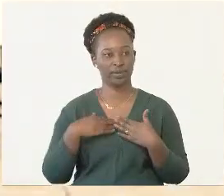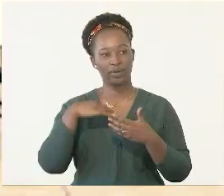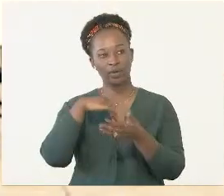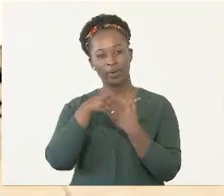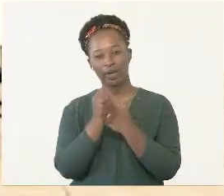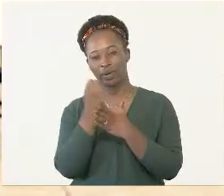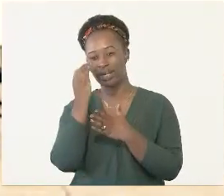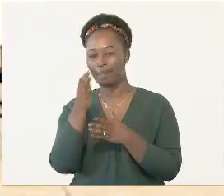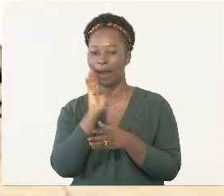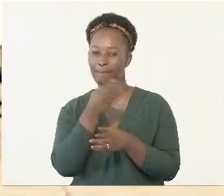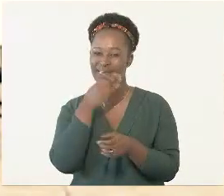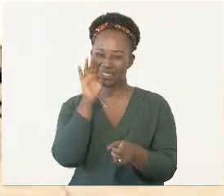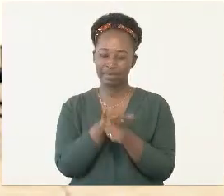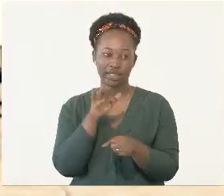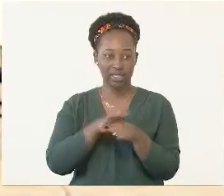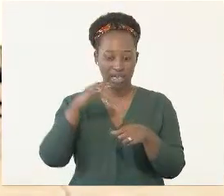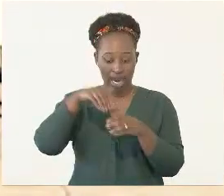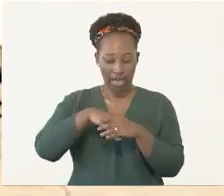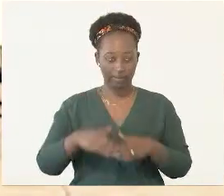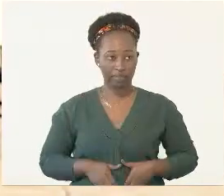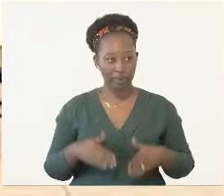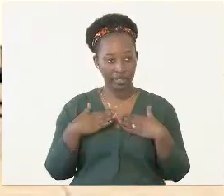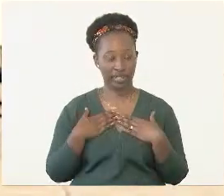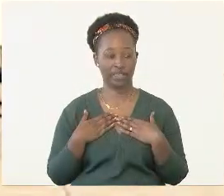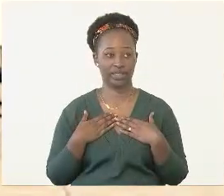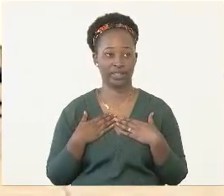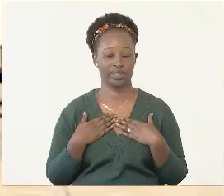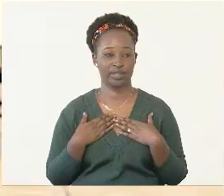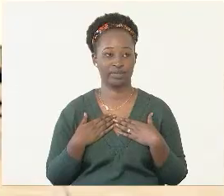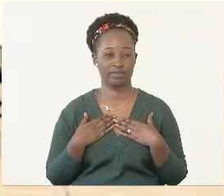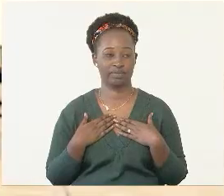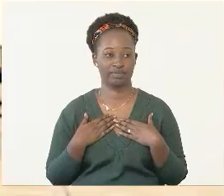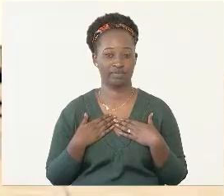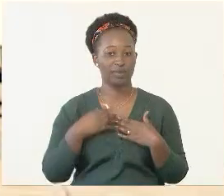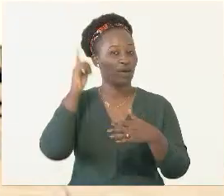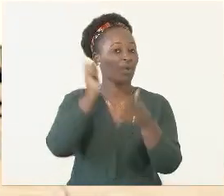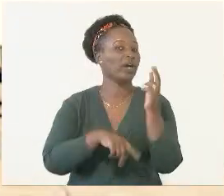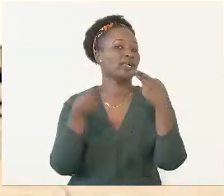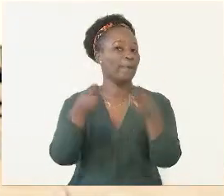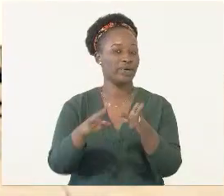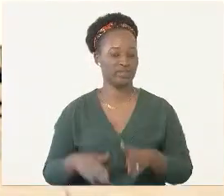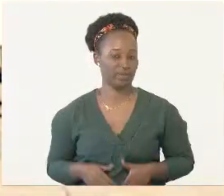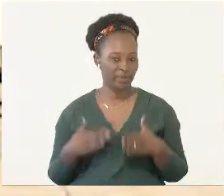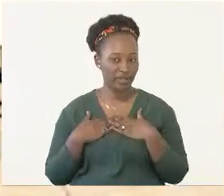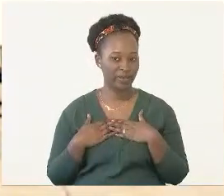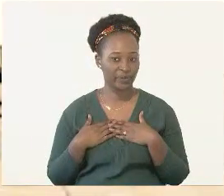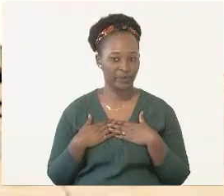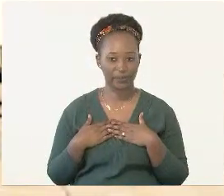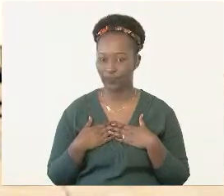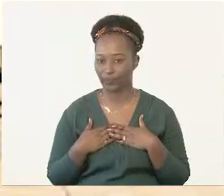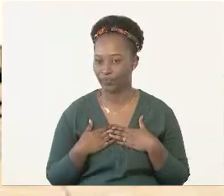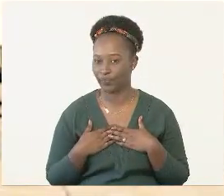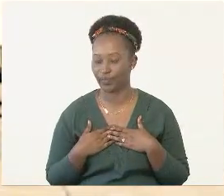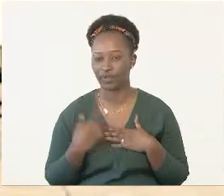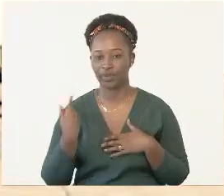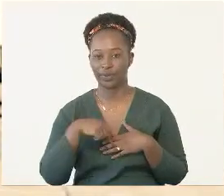is excess amount of water getting lost from the body, what happens to the body? All right?